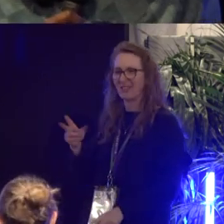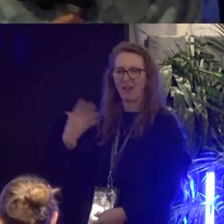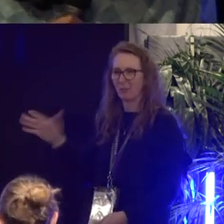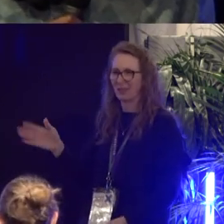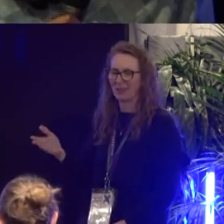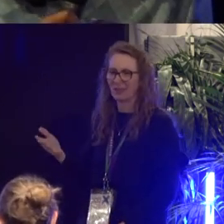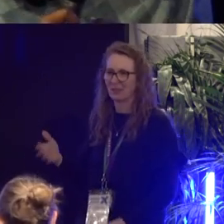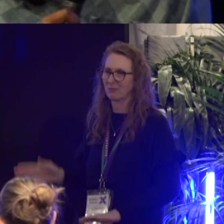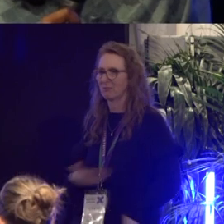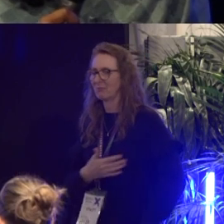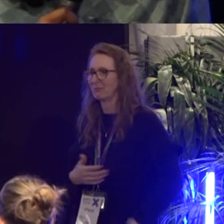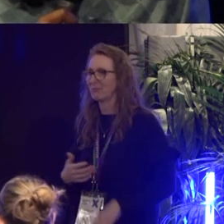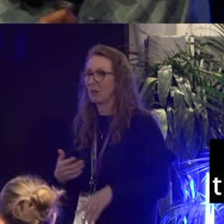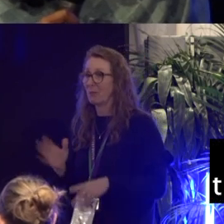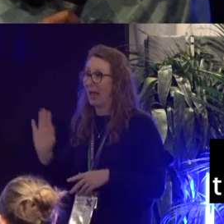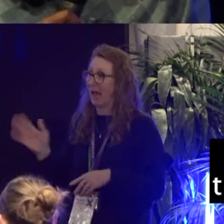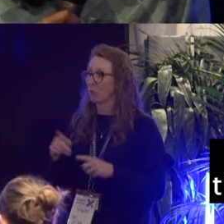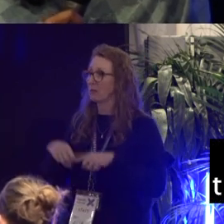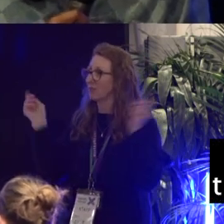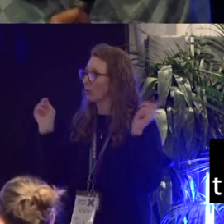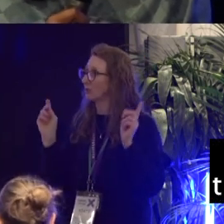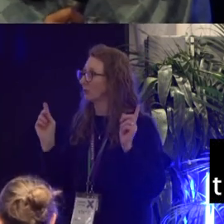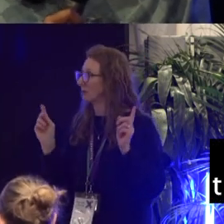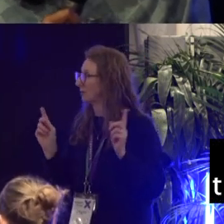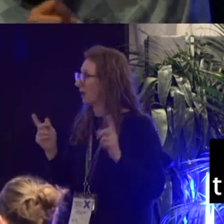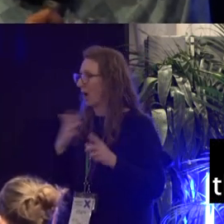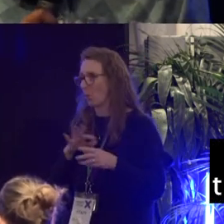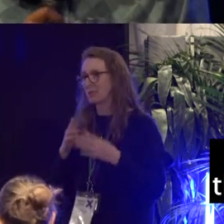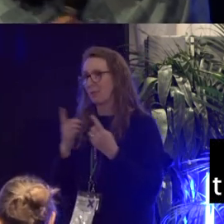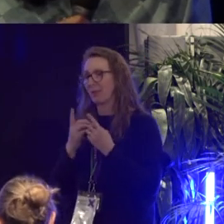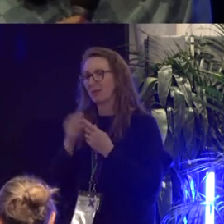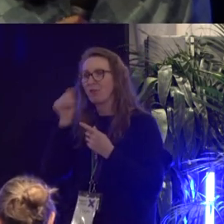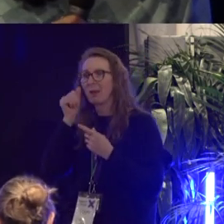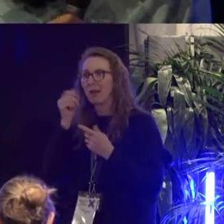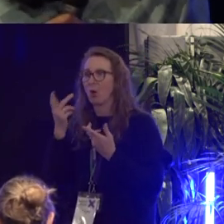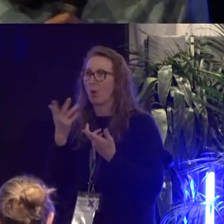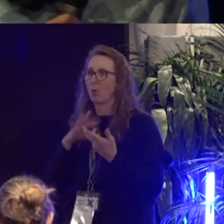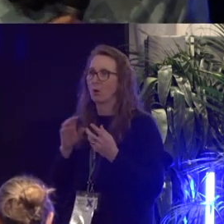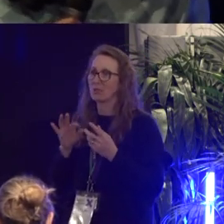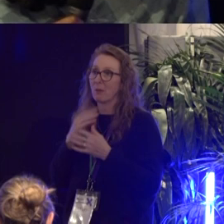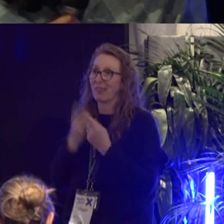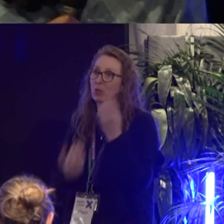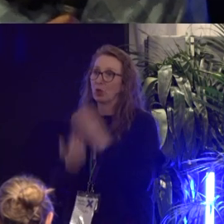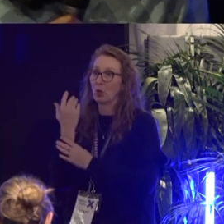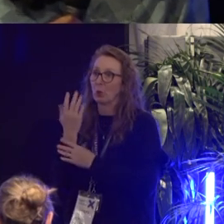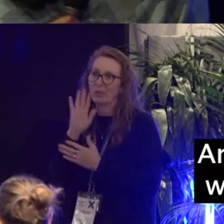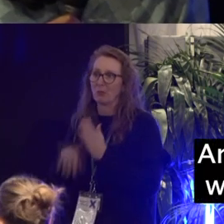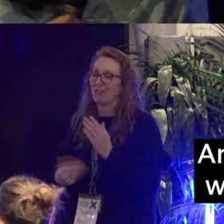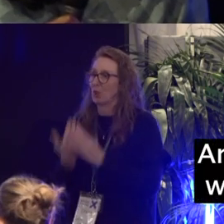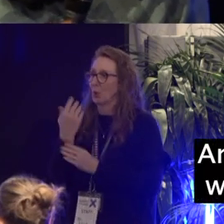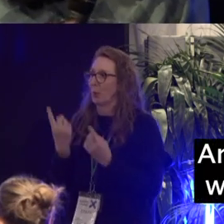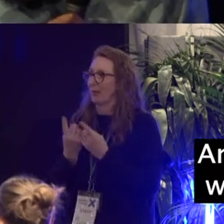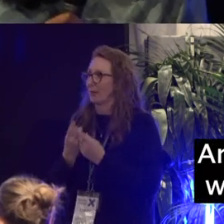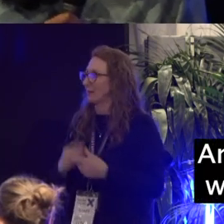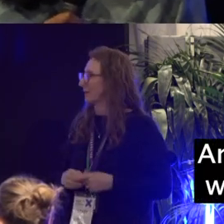really different in that sense. I might want something that's familiar, or I might want something that's new, or explore something at all times. And I